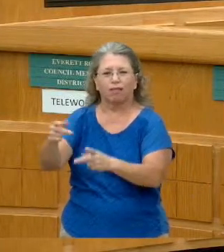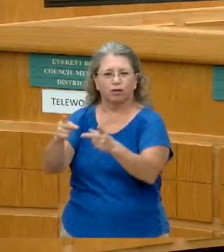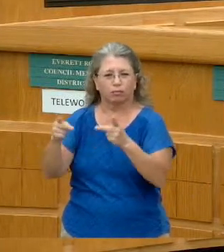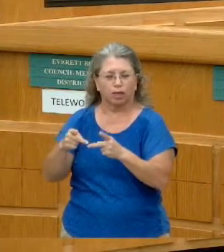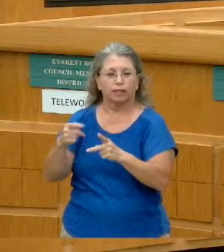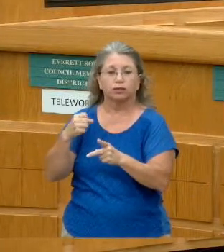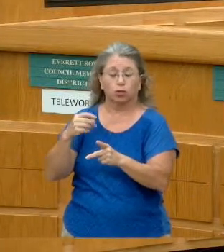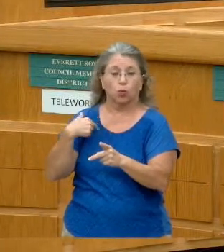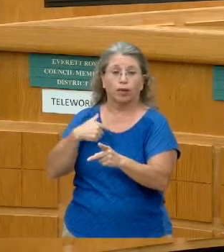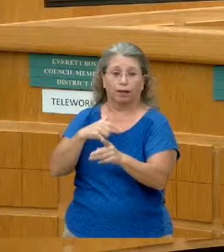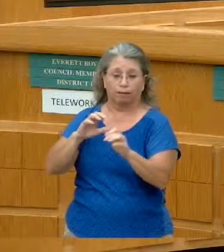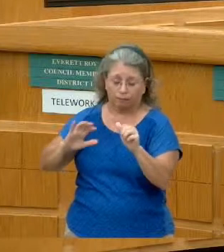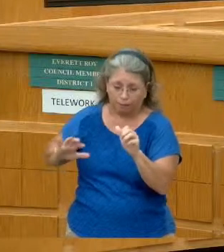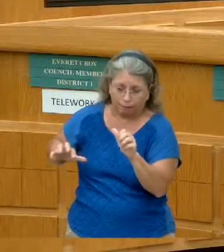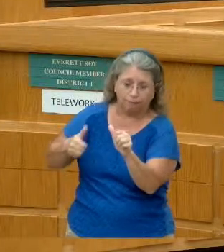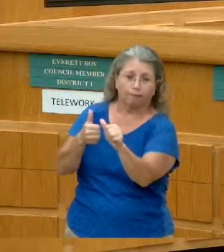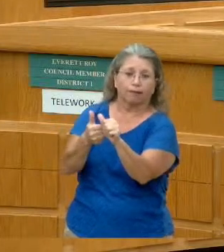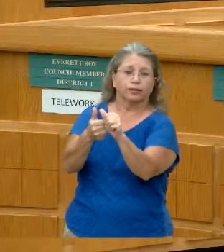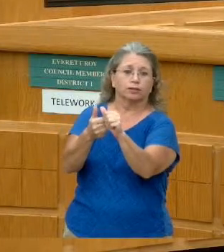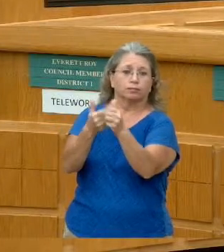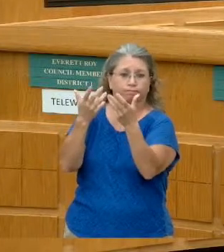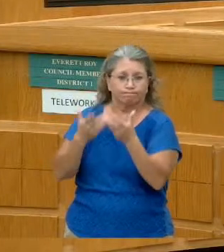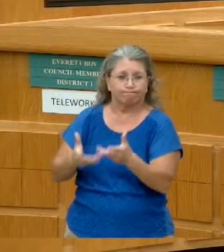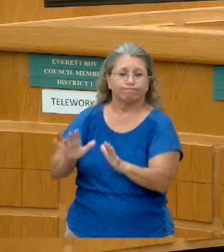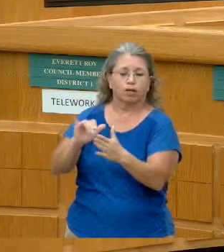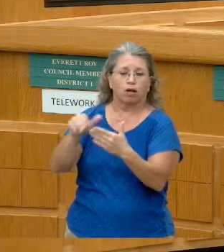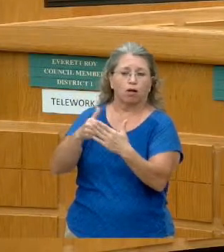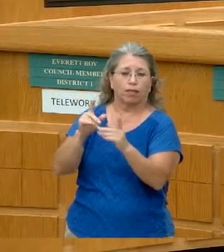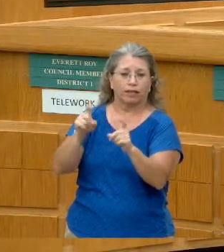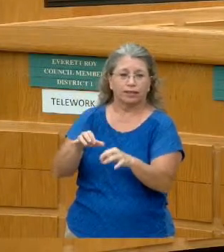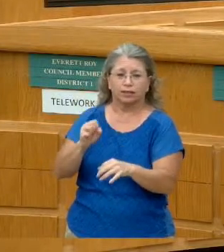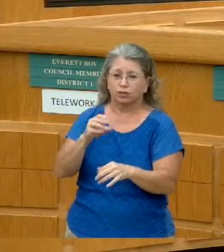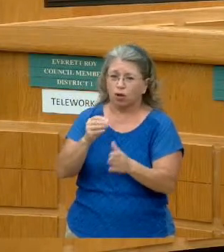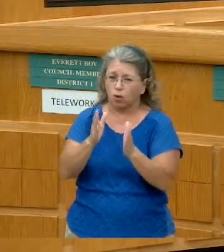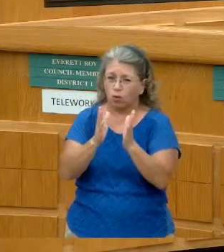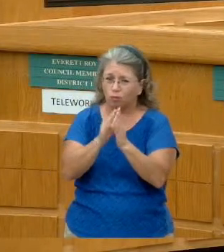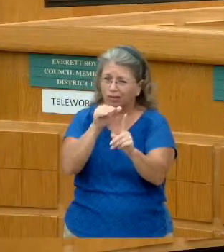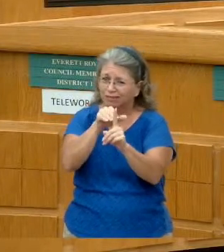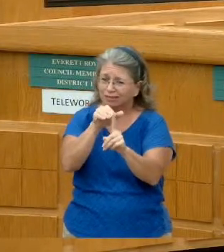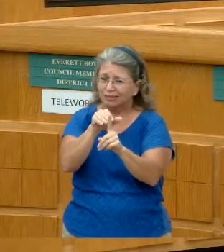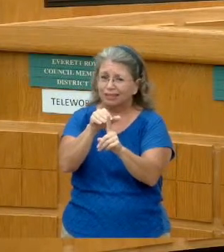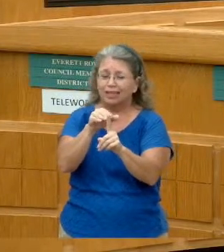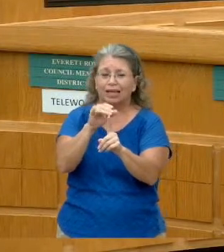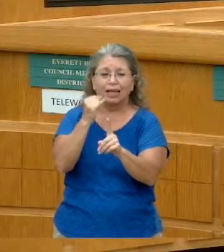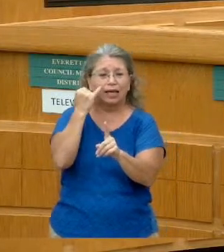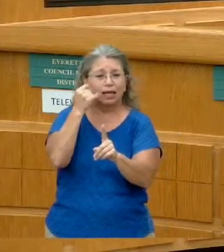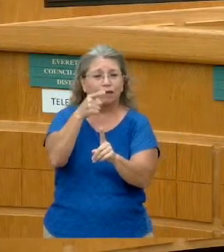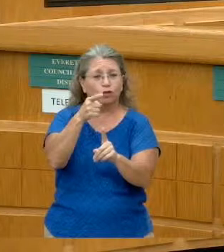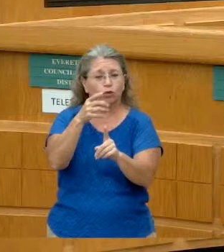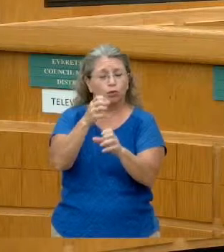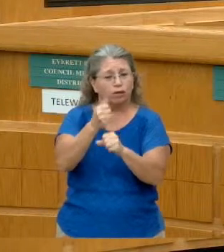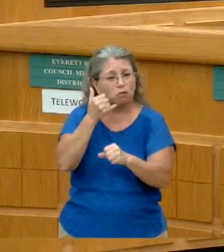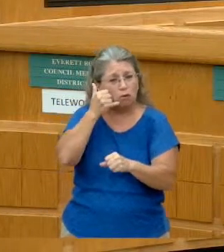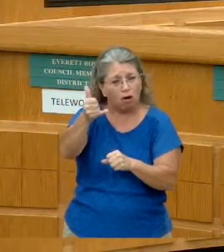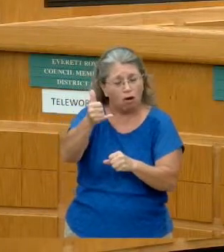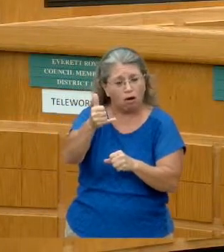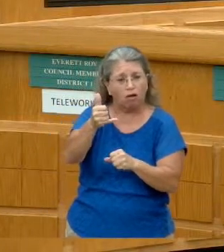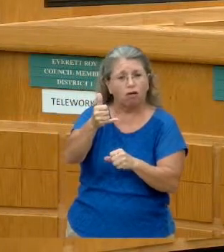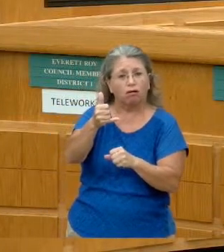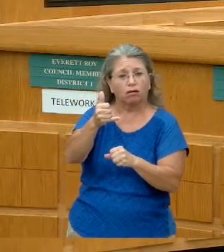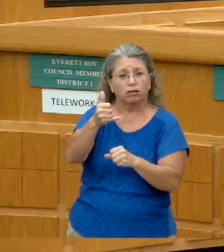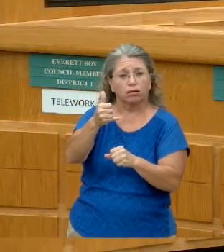that is testing. And so I would ask you, if they call you back needing additional information, please make certain that